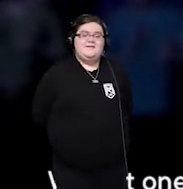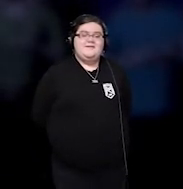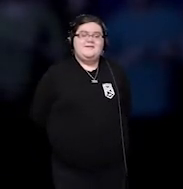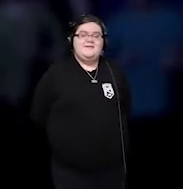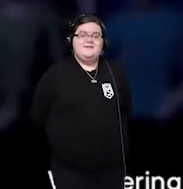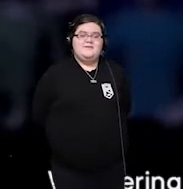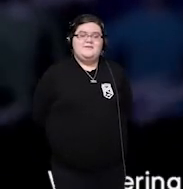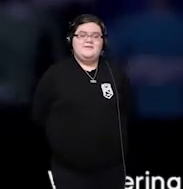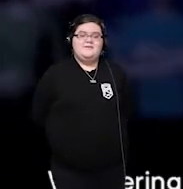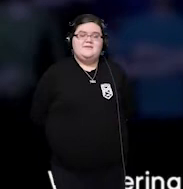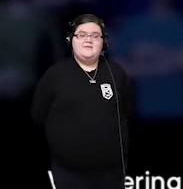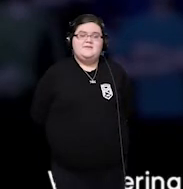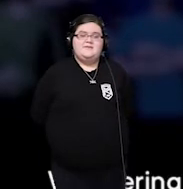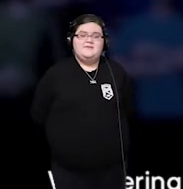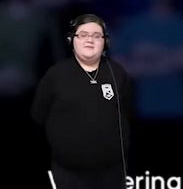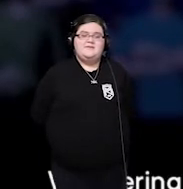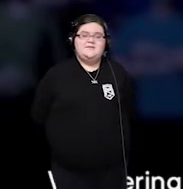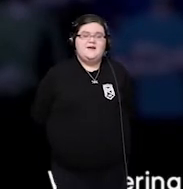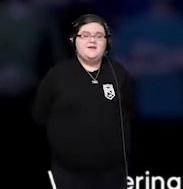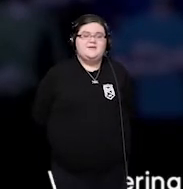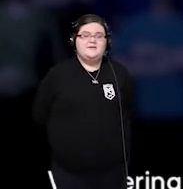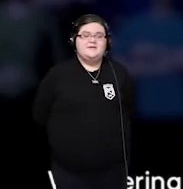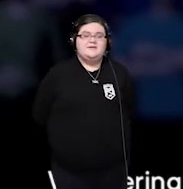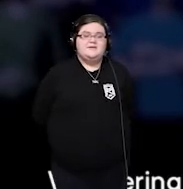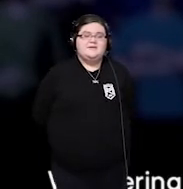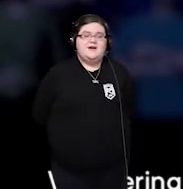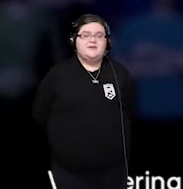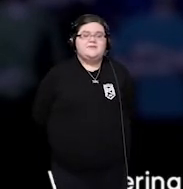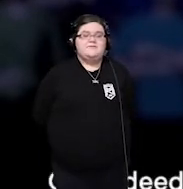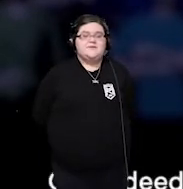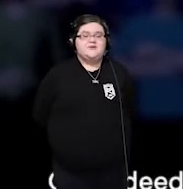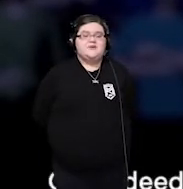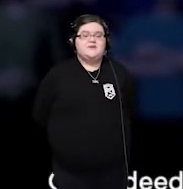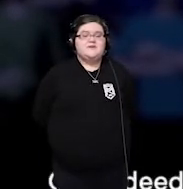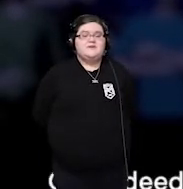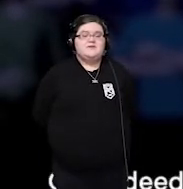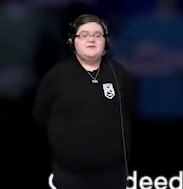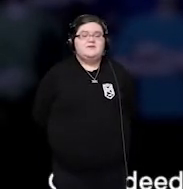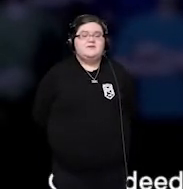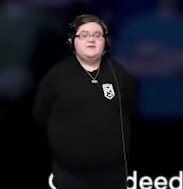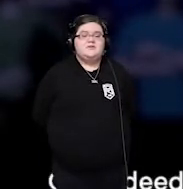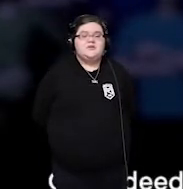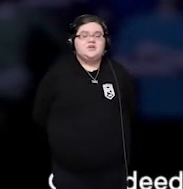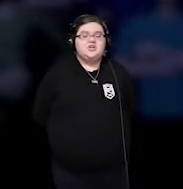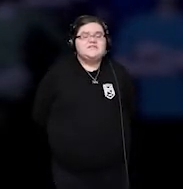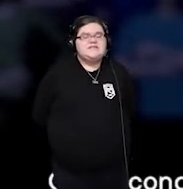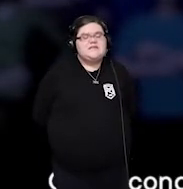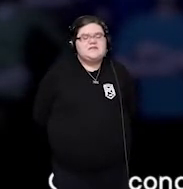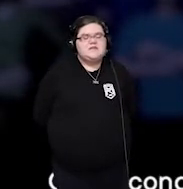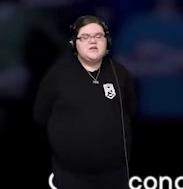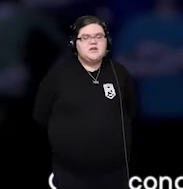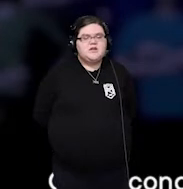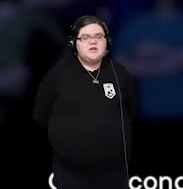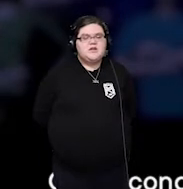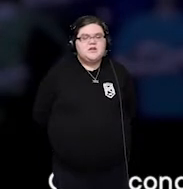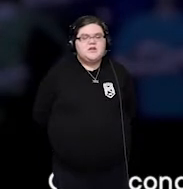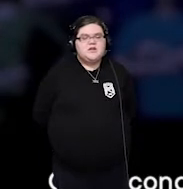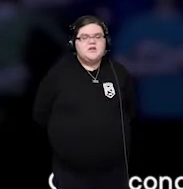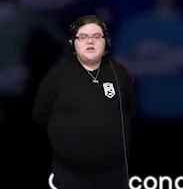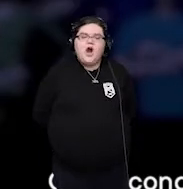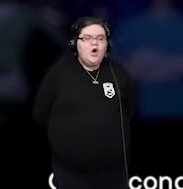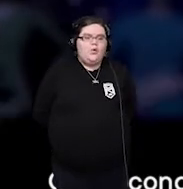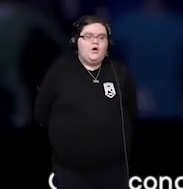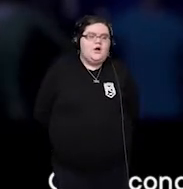answer. Nine. Wondering about that top answer. Yeah. I swear if it's cookie... Are you good deeds? Ain't nobody saying